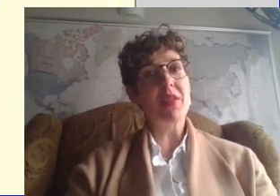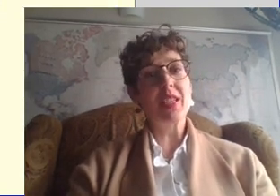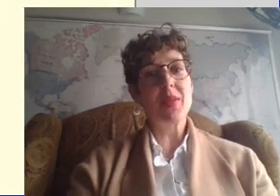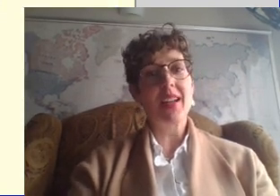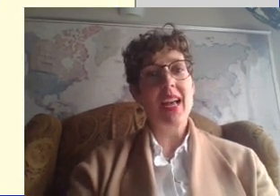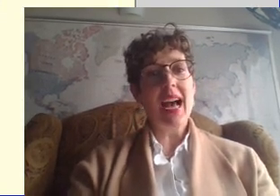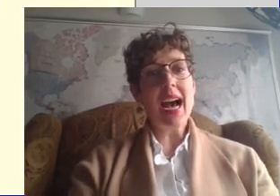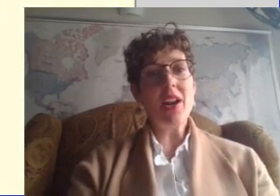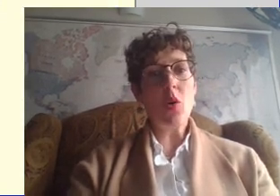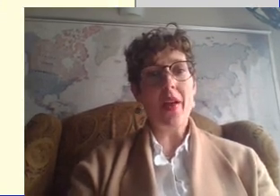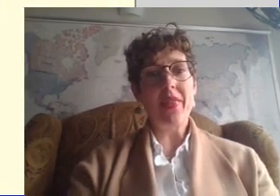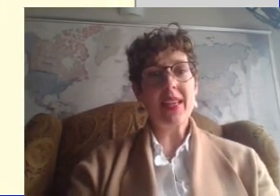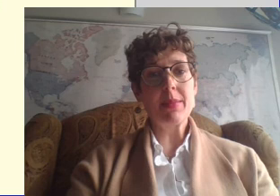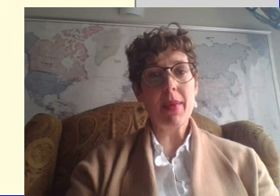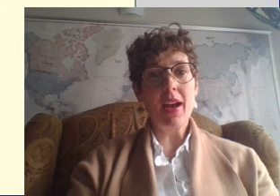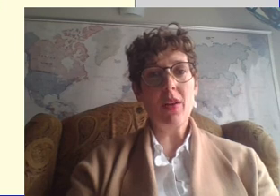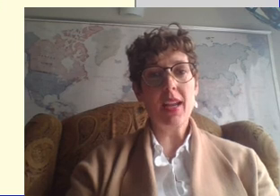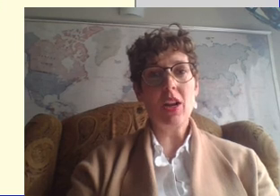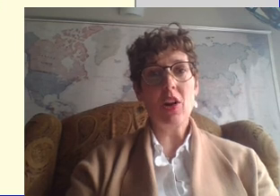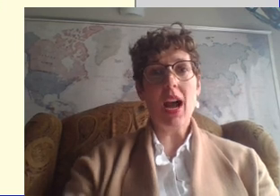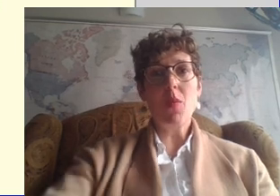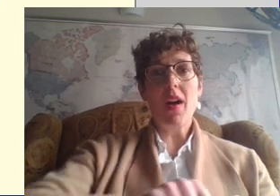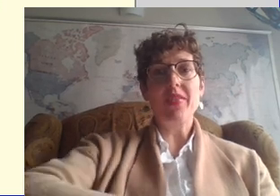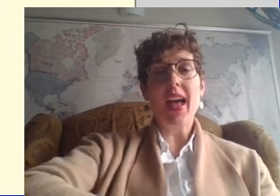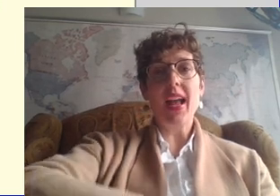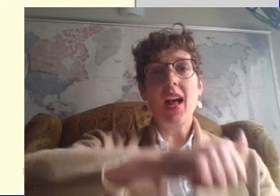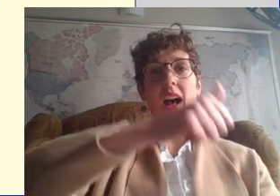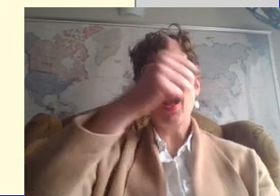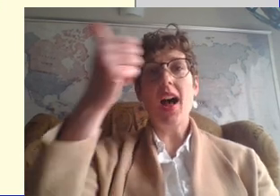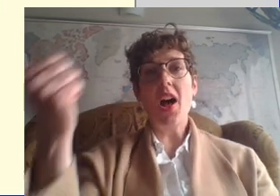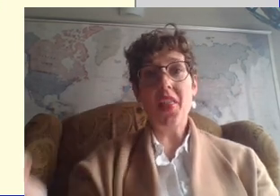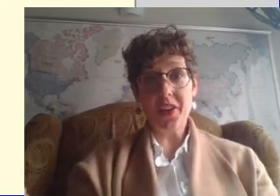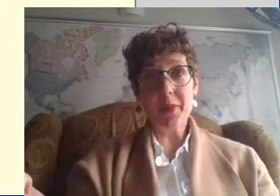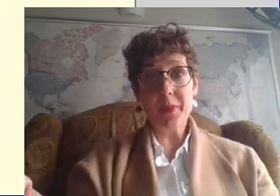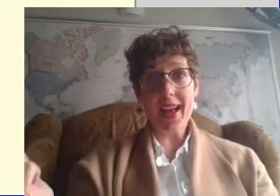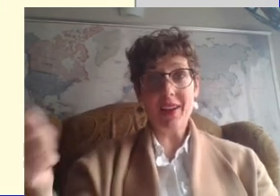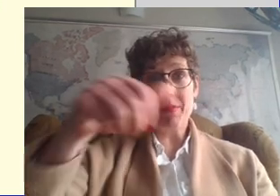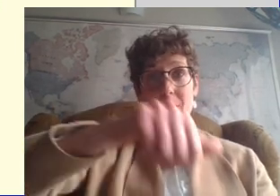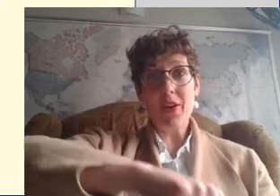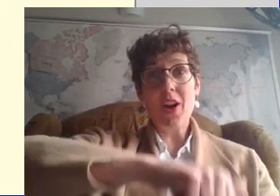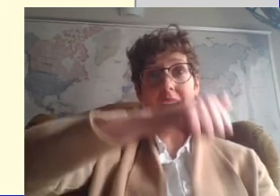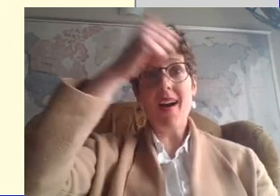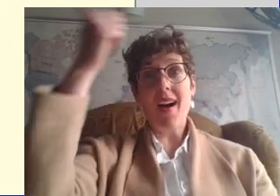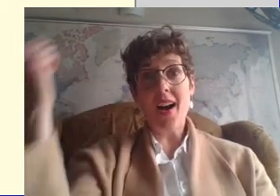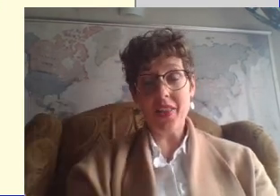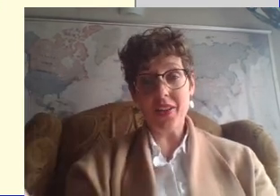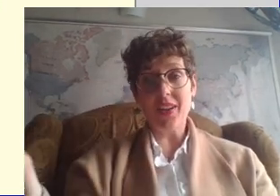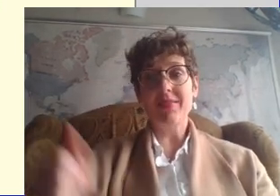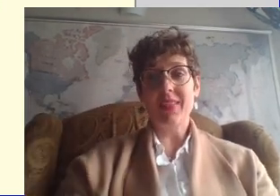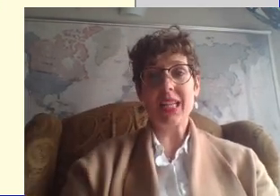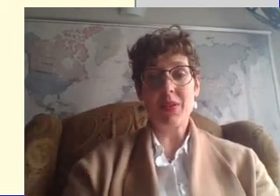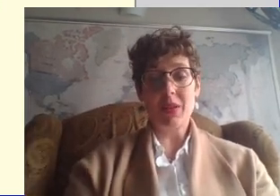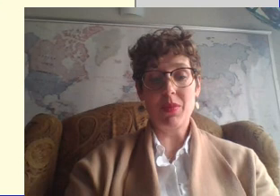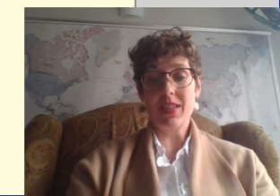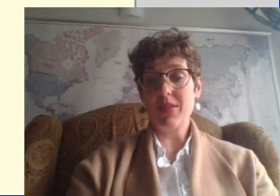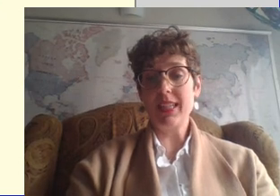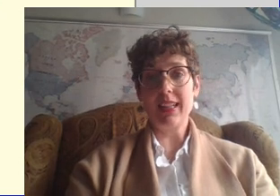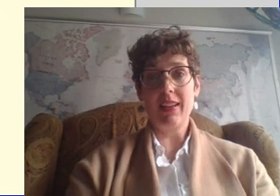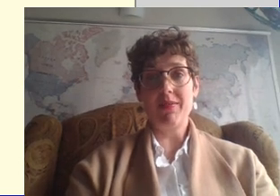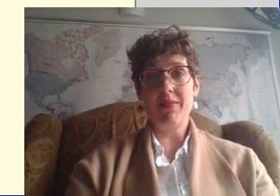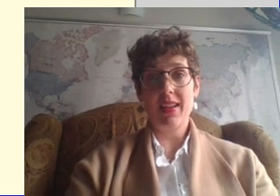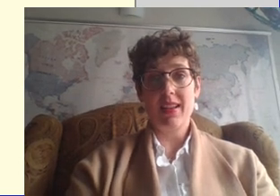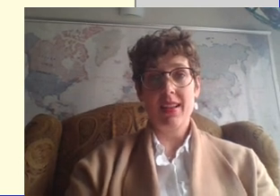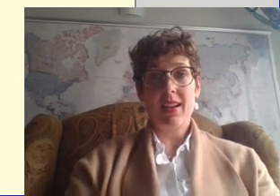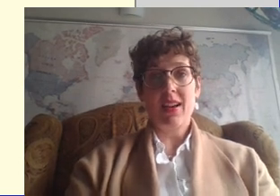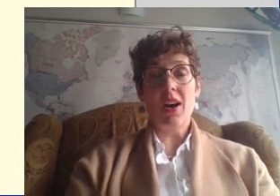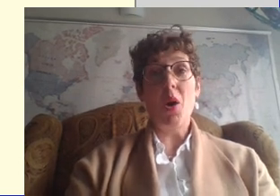Oh, remember this one? I don't want this bag right here. I want that other bag, remember? Other. That's one that we did